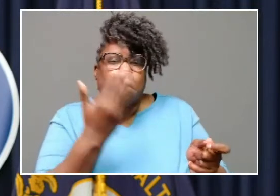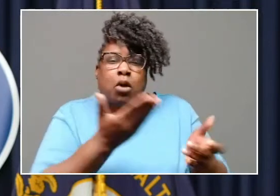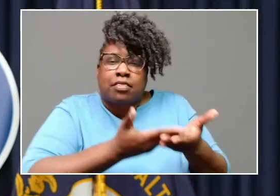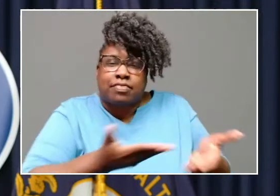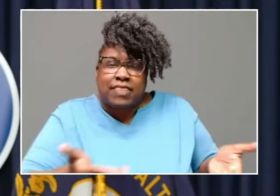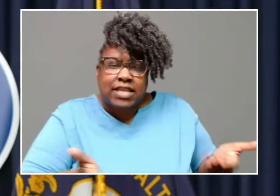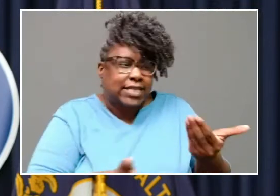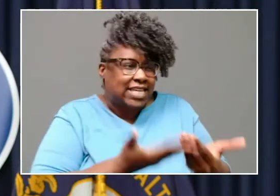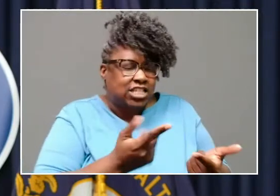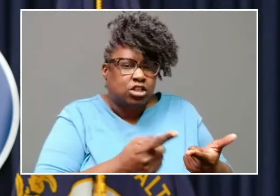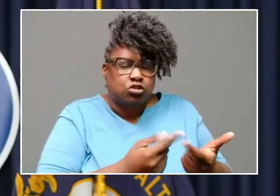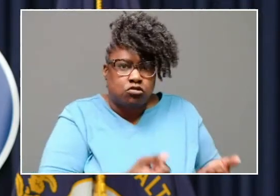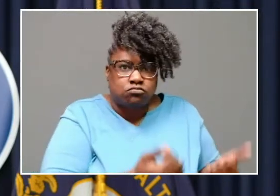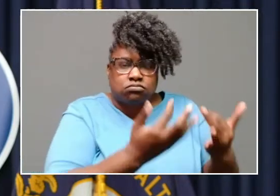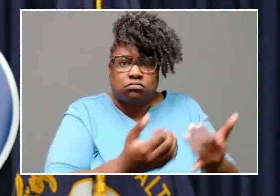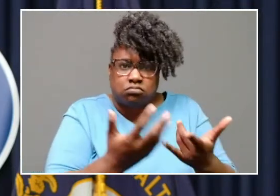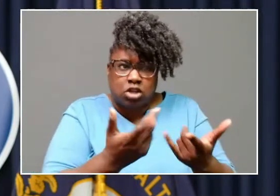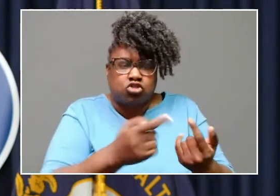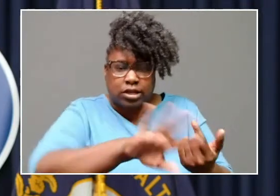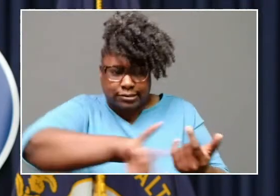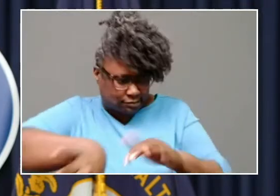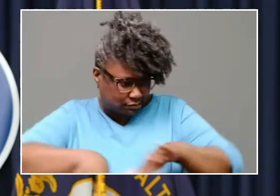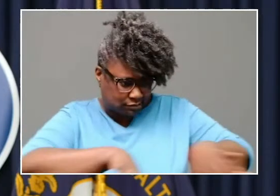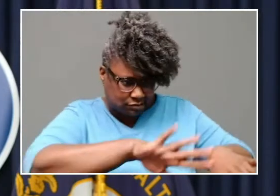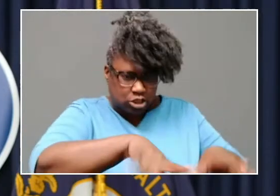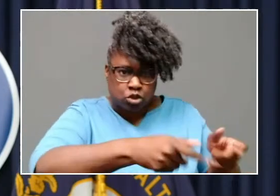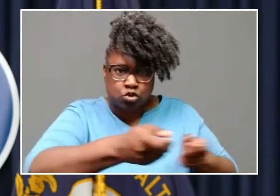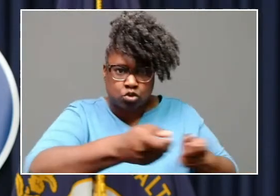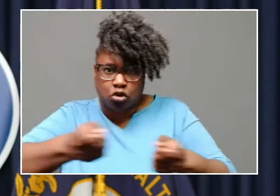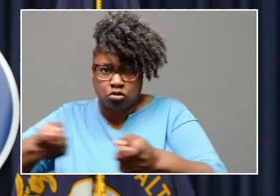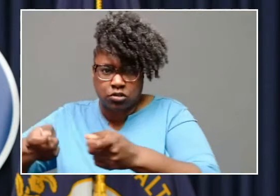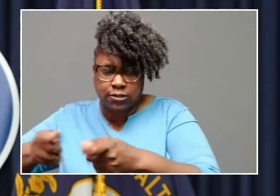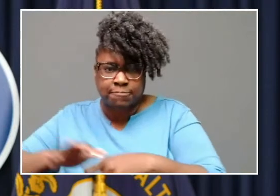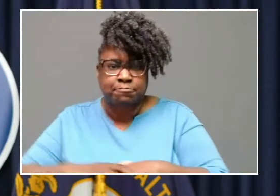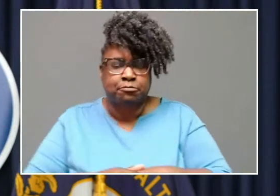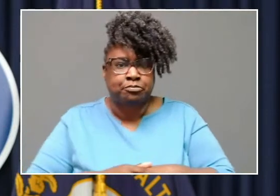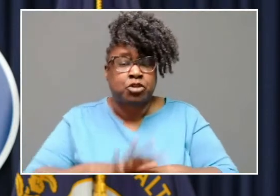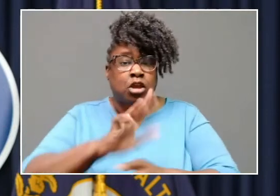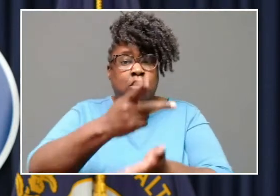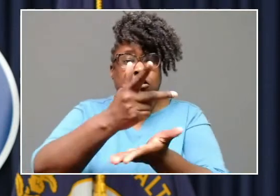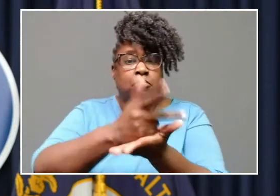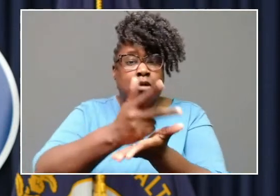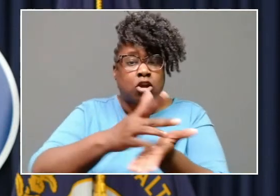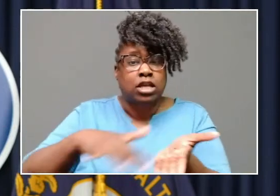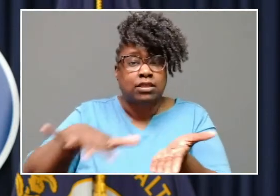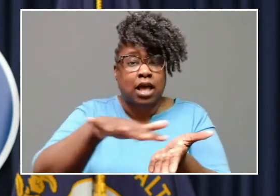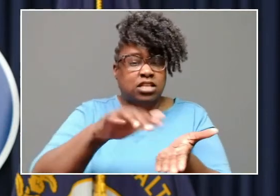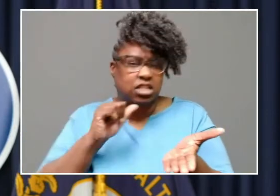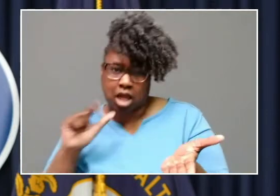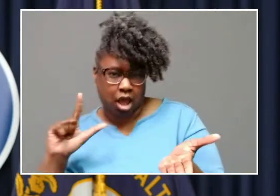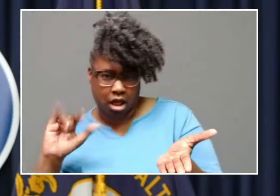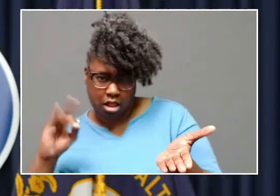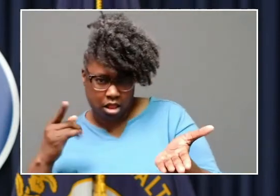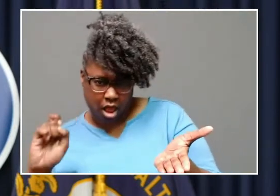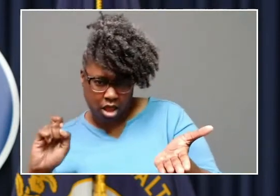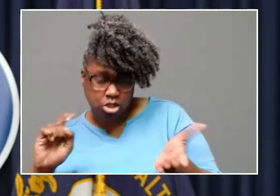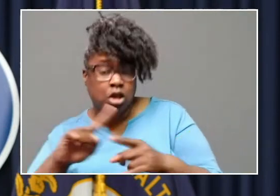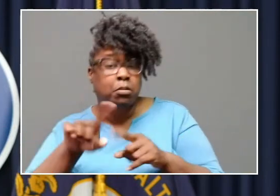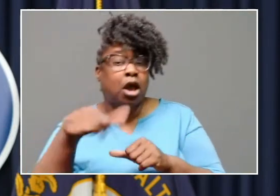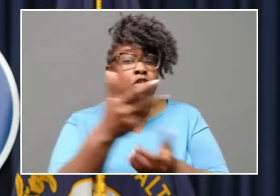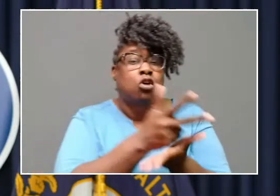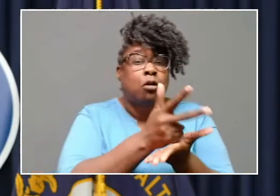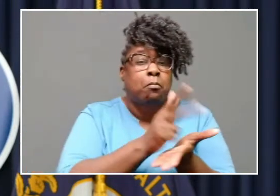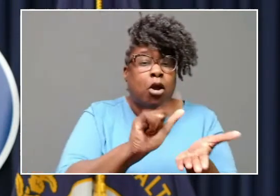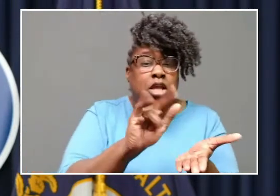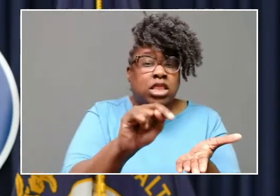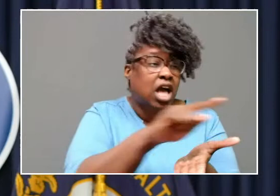control lines. All park trailheads and parking lots except for the lodge lot are closed to the public. Due to